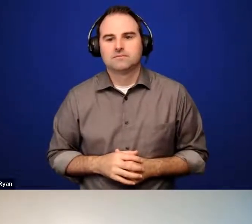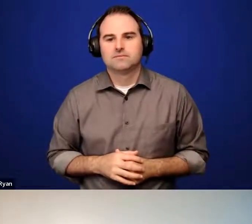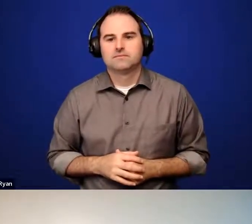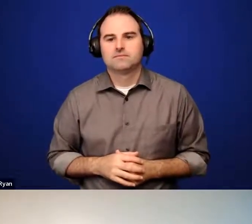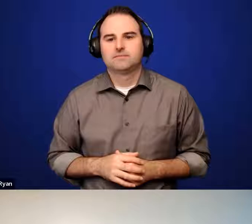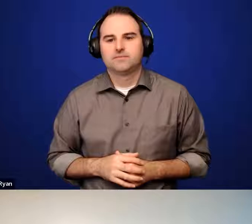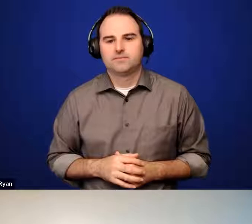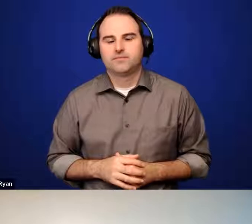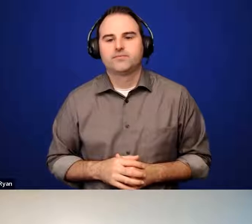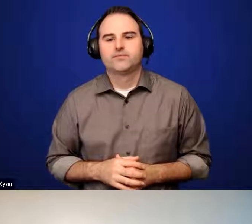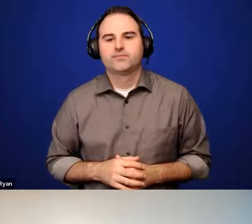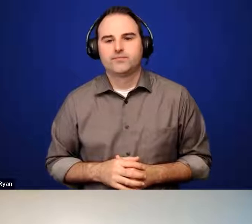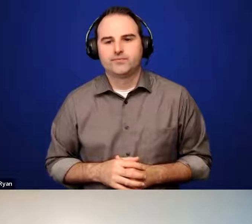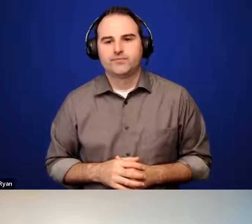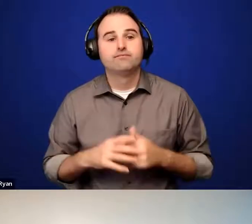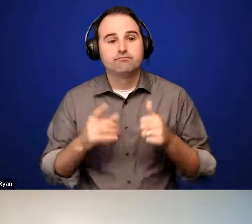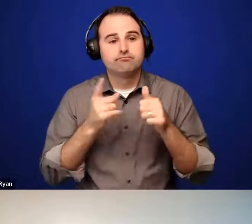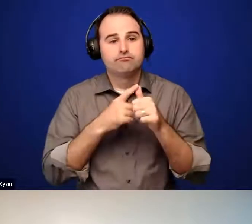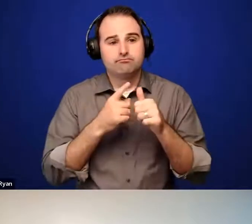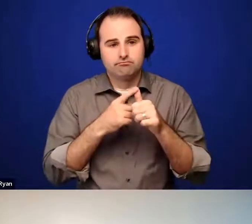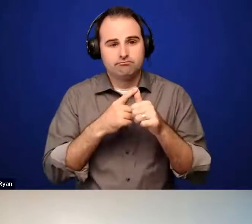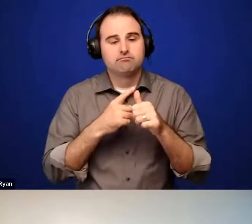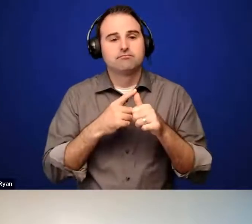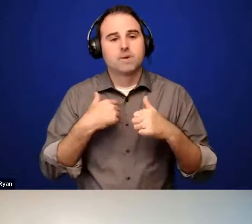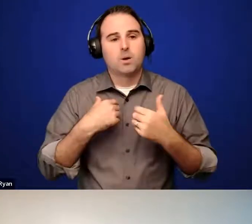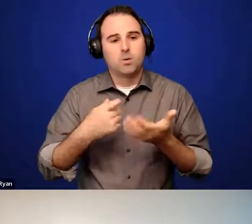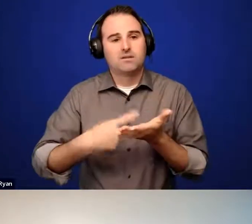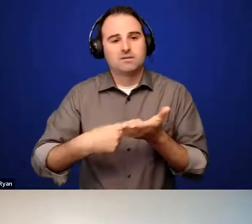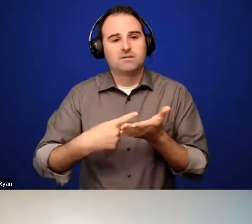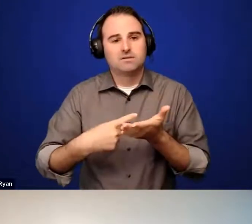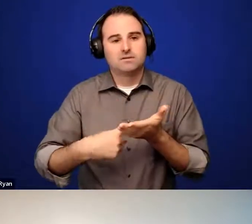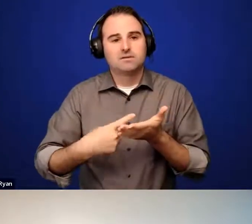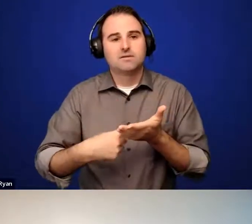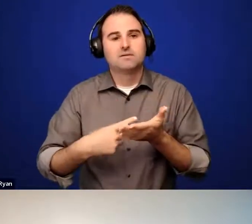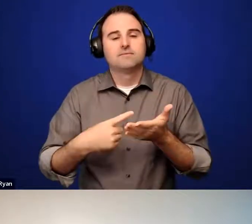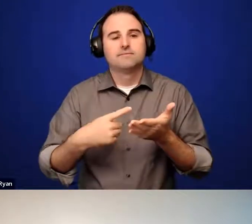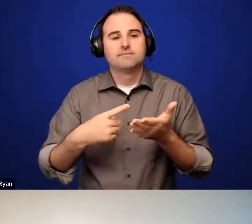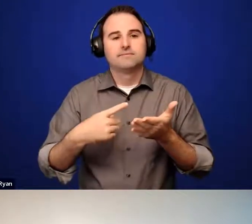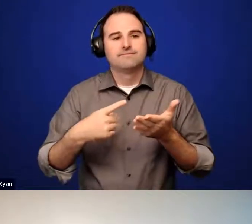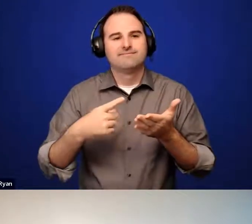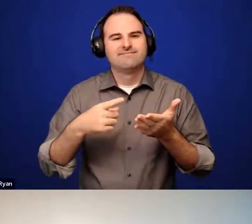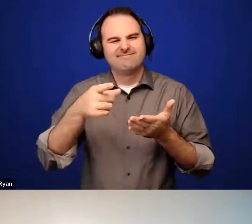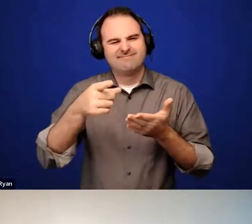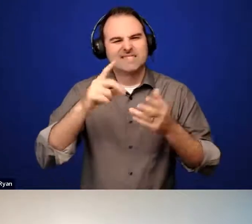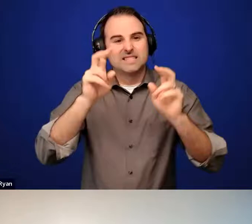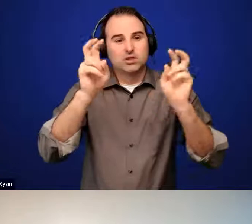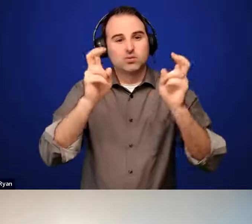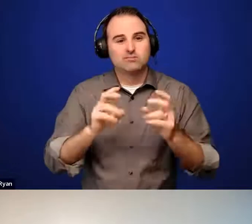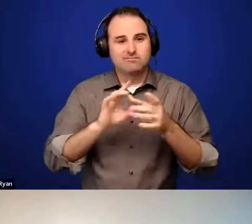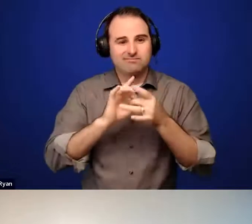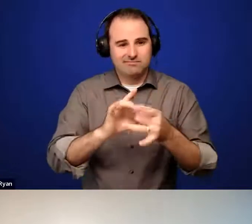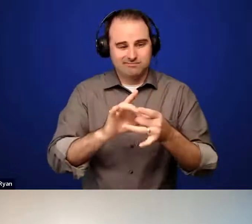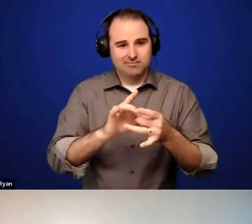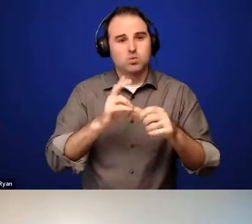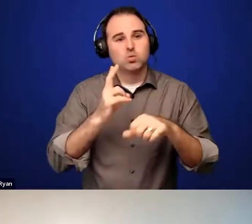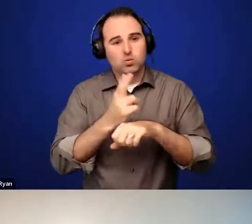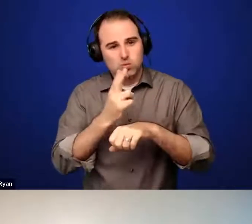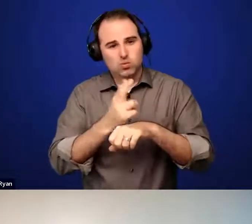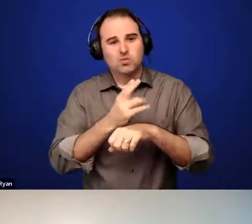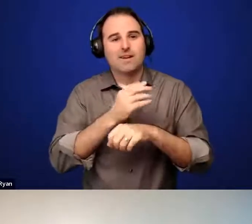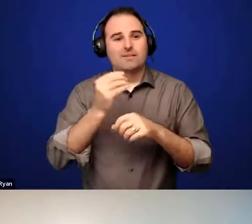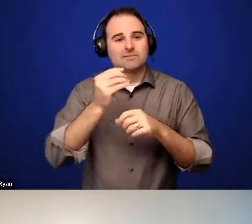the issues around kind of use and decision making. And I mean, Philip, you brought up a really great point in terms of